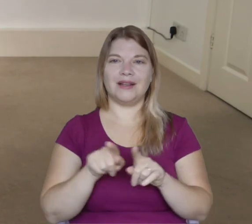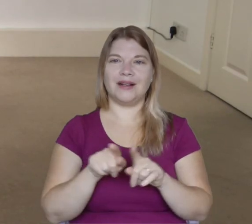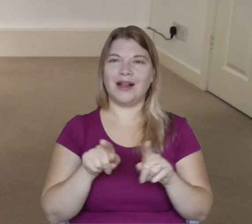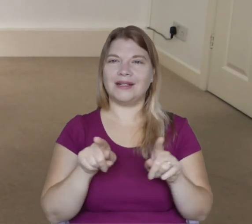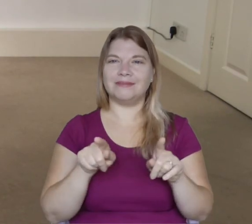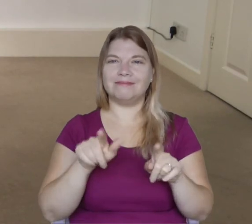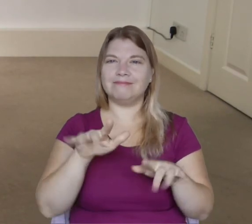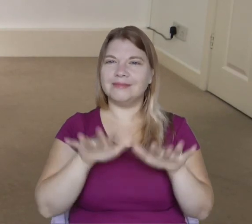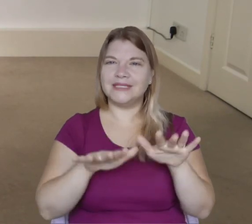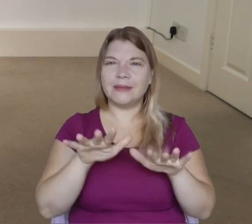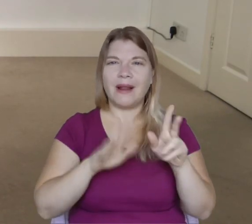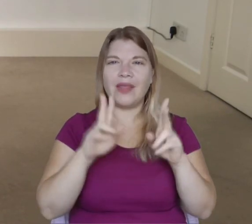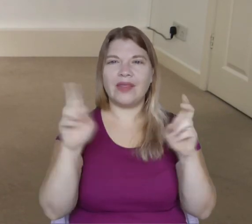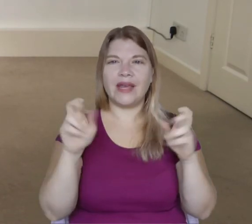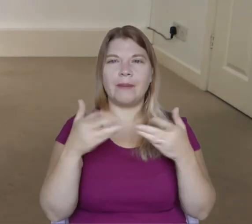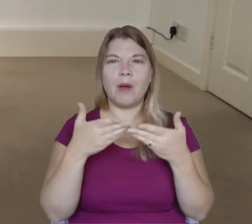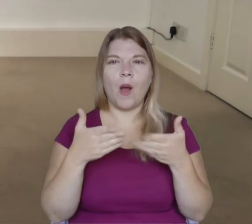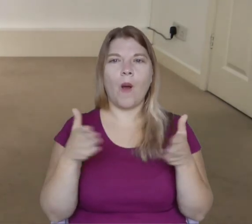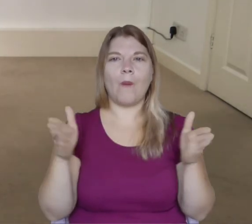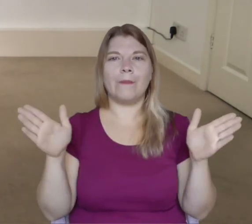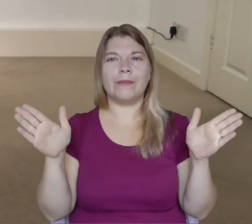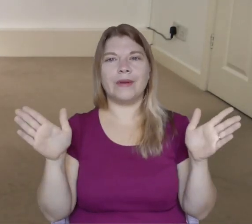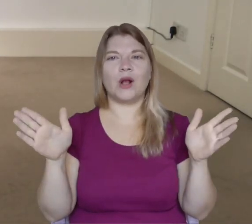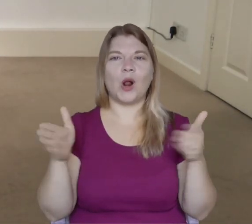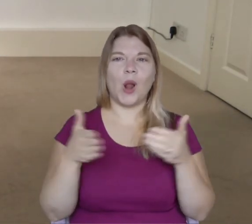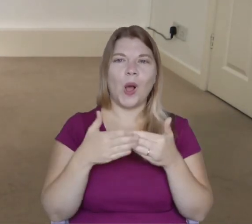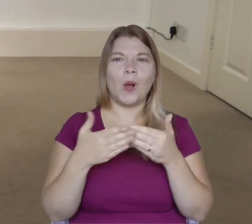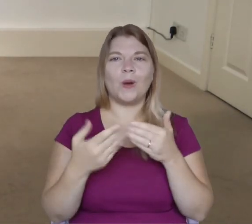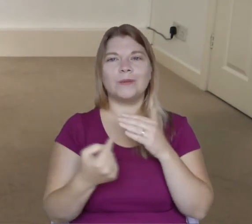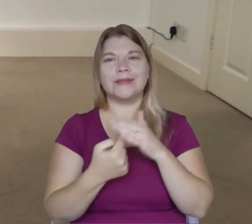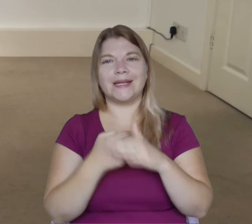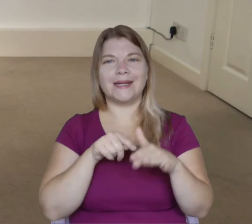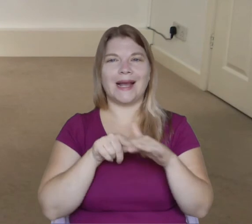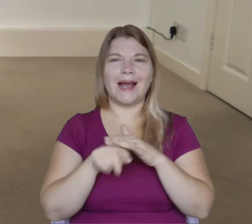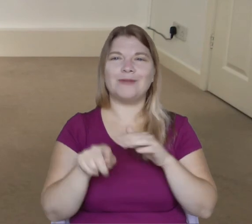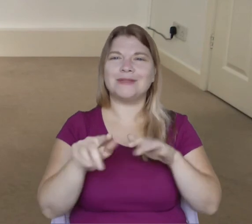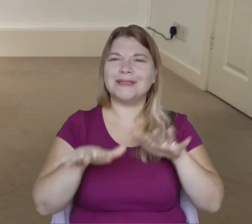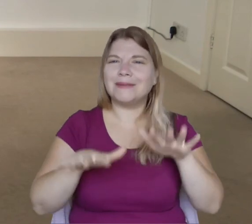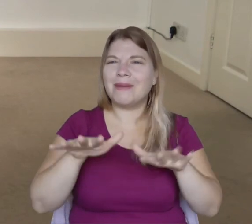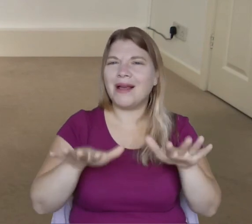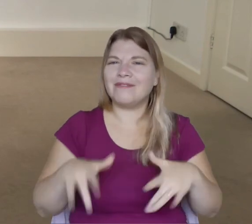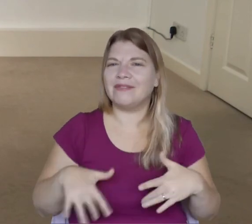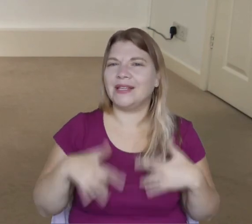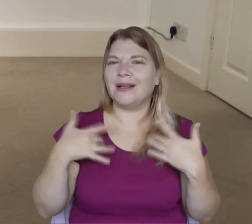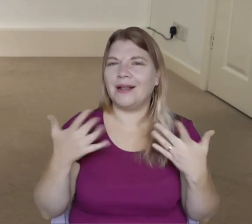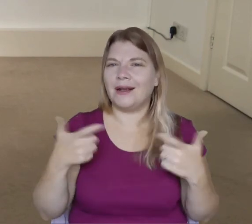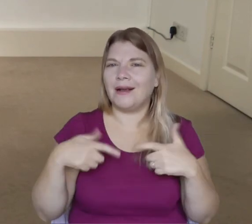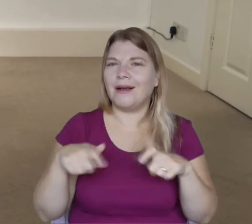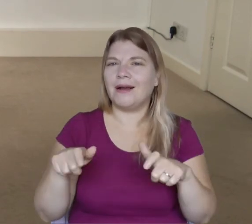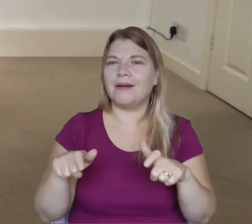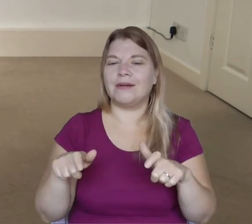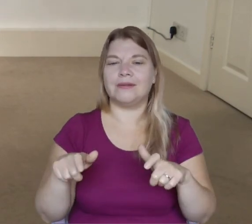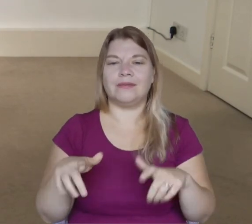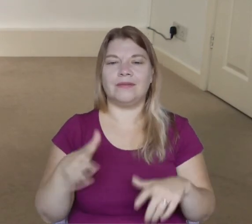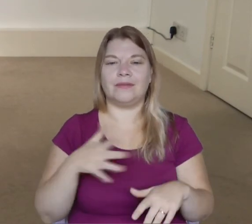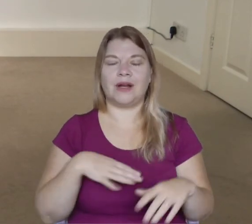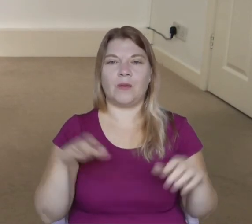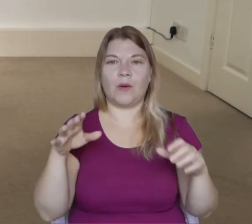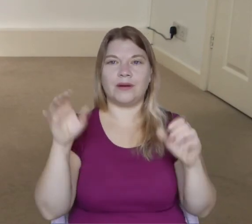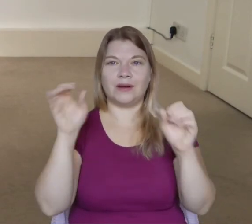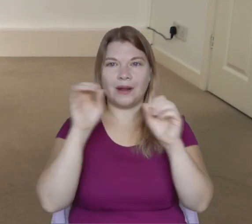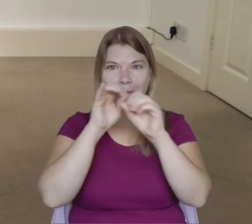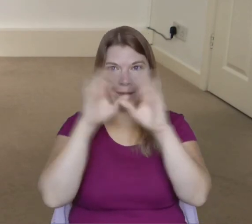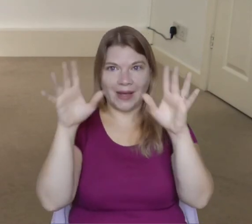idea of opening and closing that we were just doing, that in and out feeling that we were doing in the dance sequence. You can imagine you've